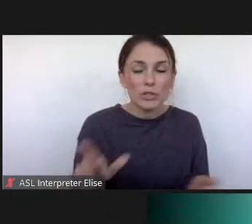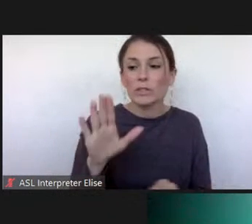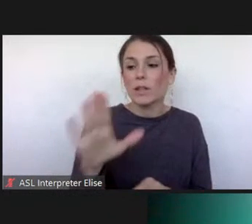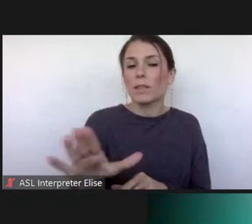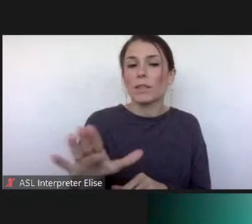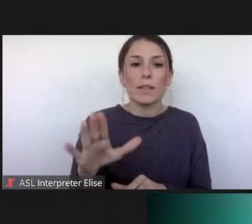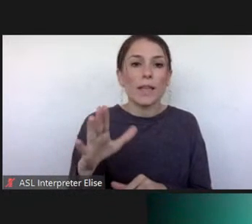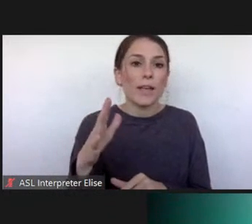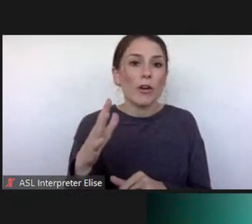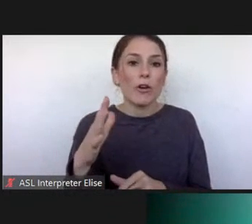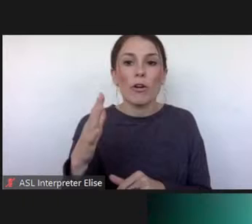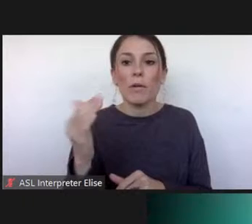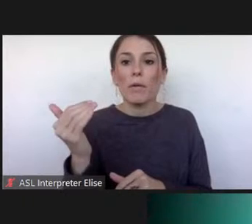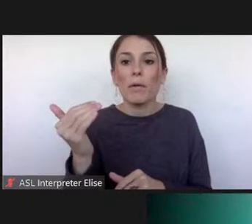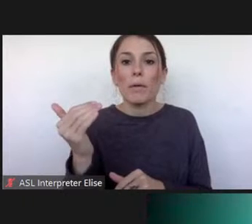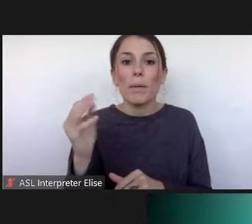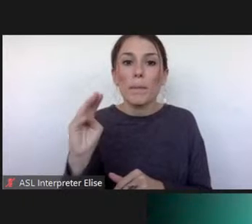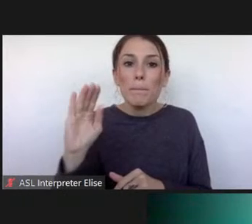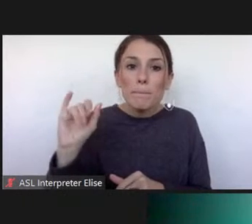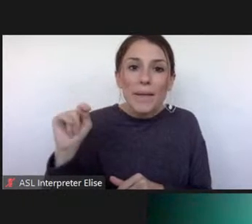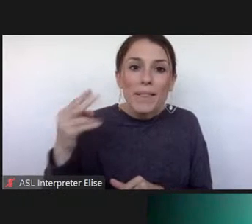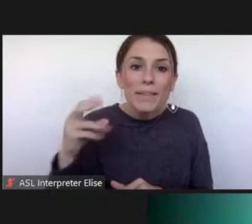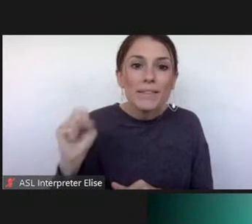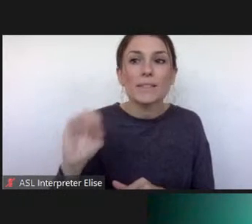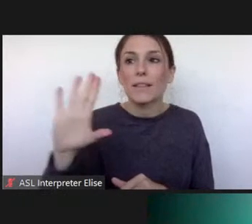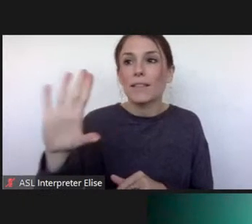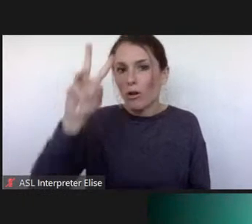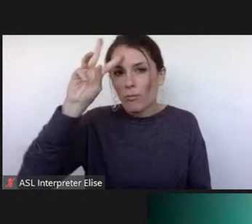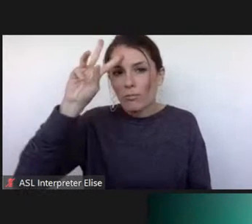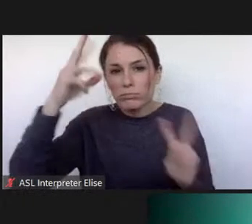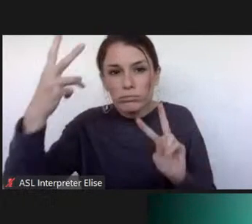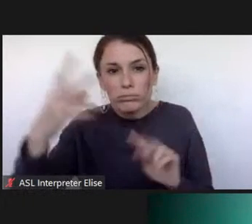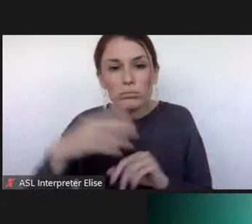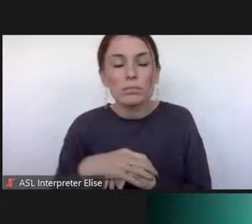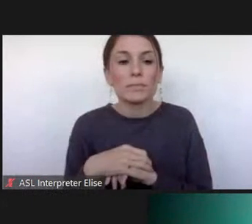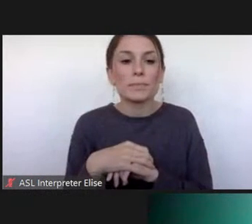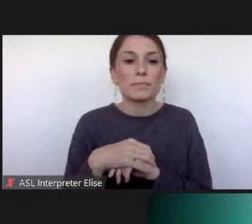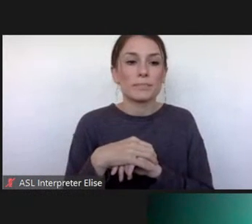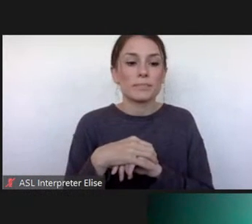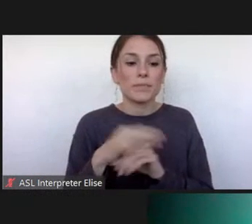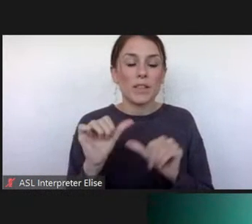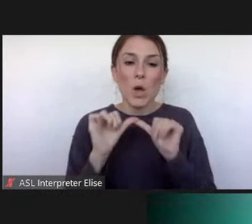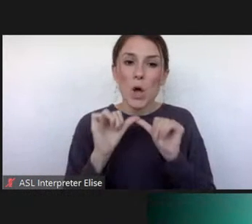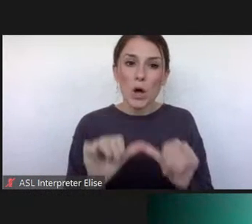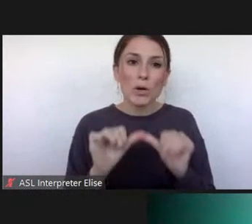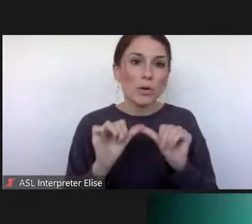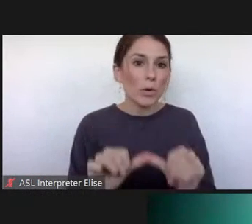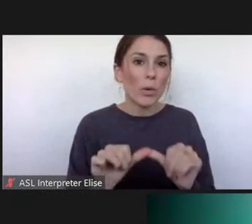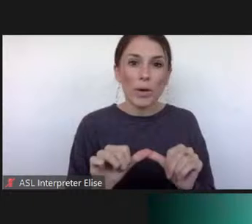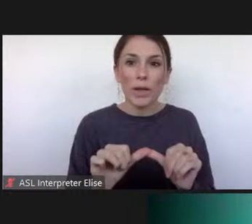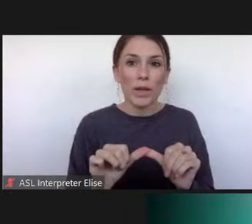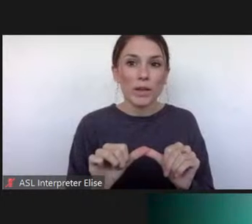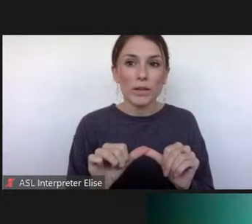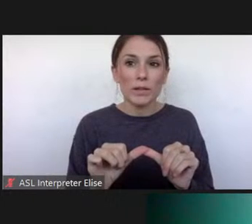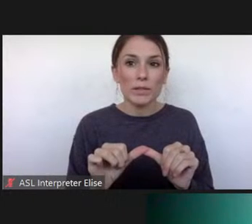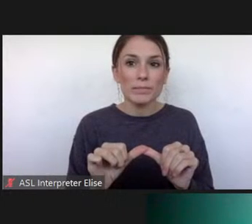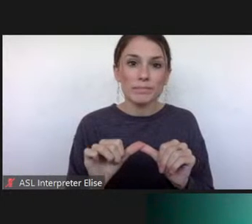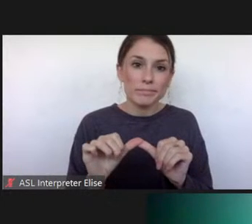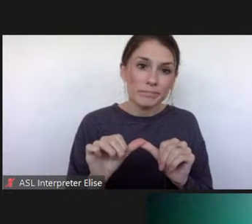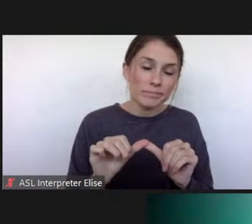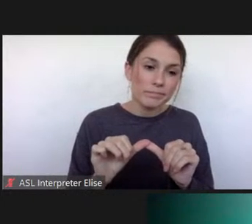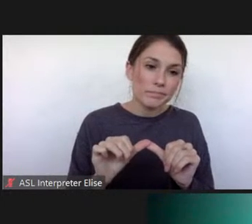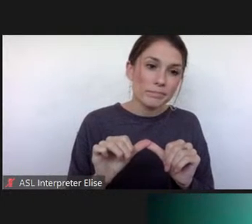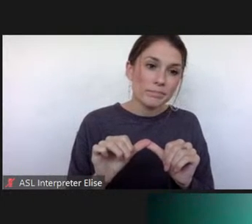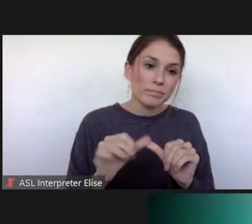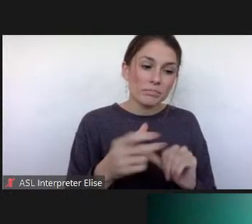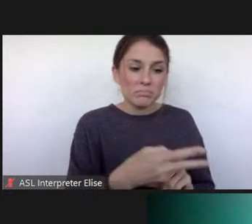myths and enduring misperceptions, and of the ongoing extractions of colonialism.